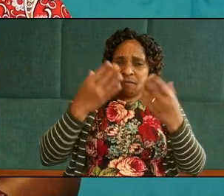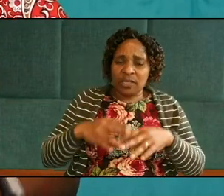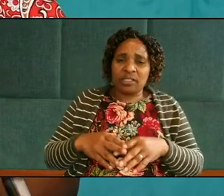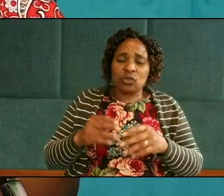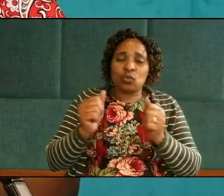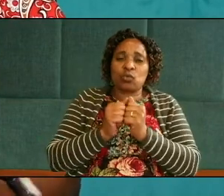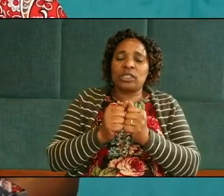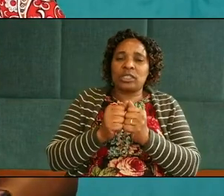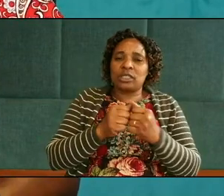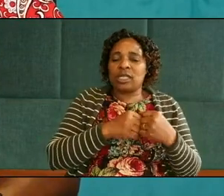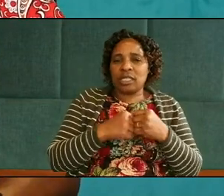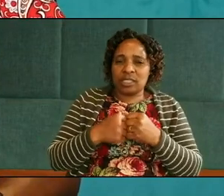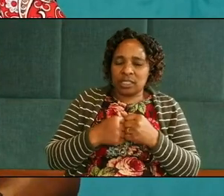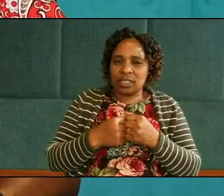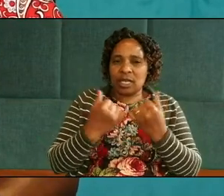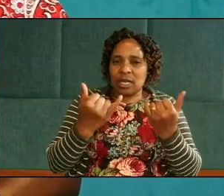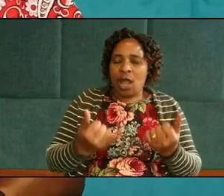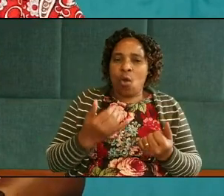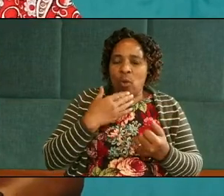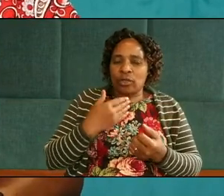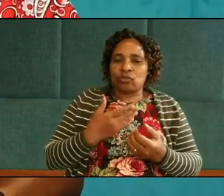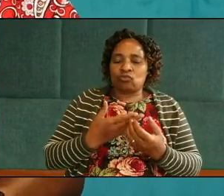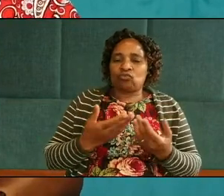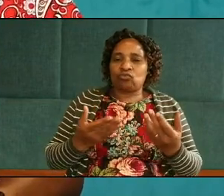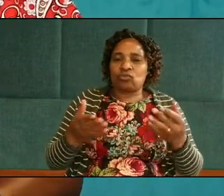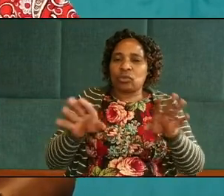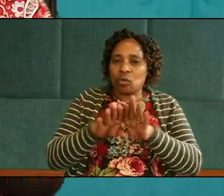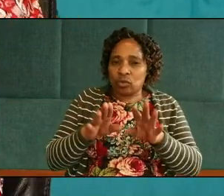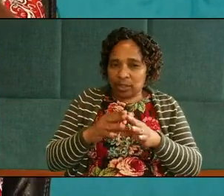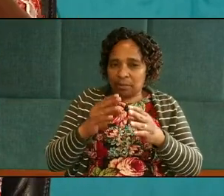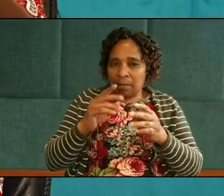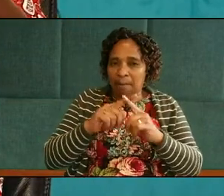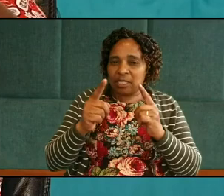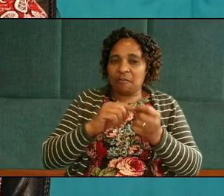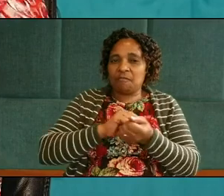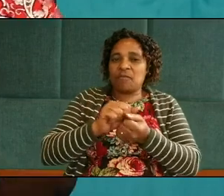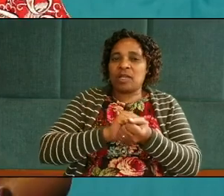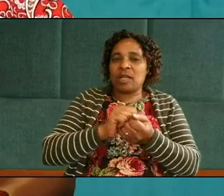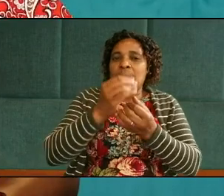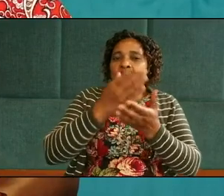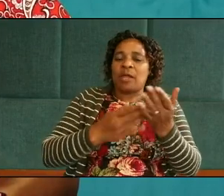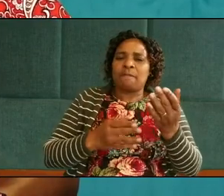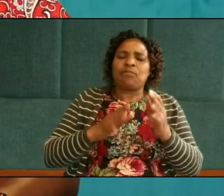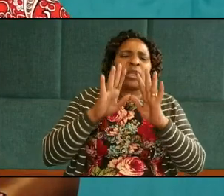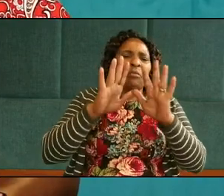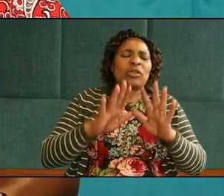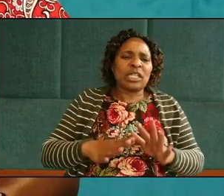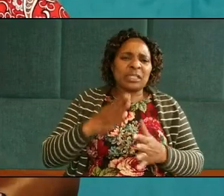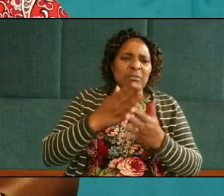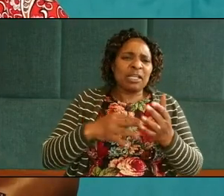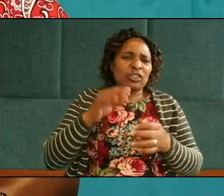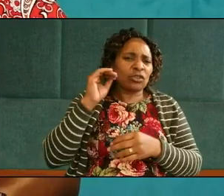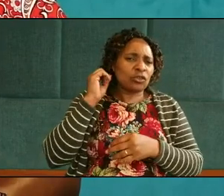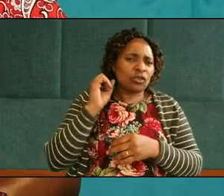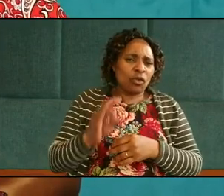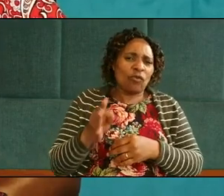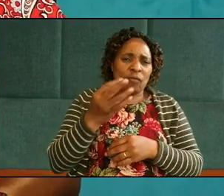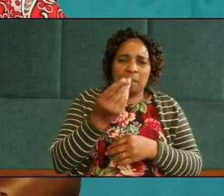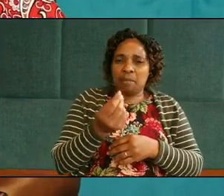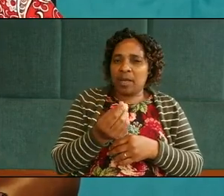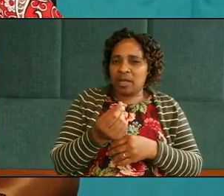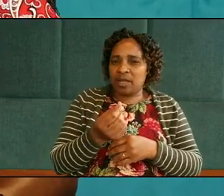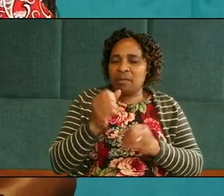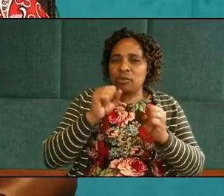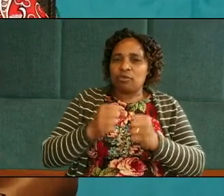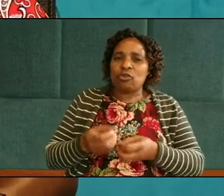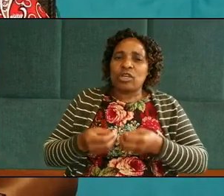right. Now, we just want to conclude and go to the Friday part. An important part of money, as God would have it, would